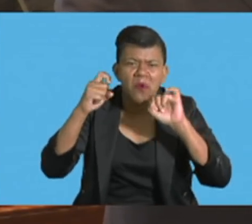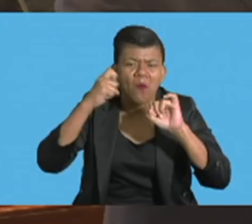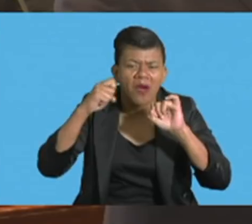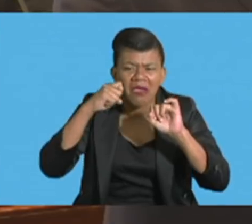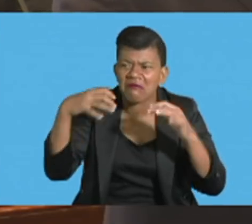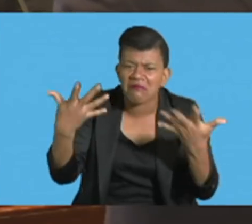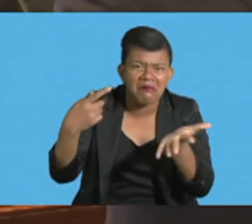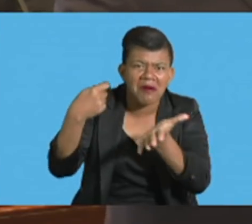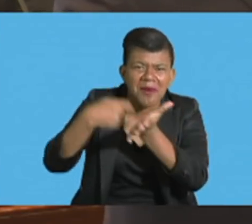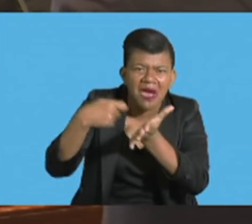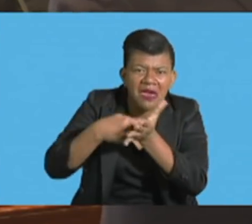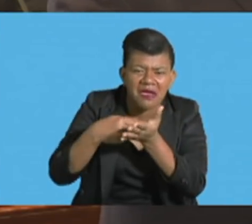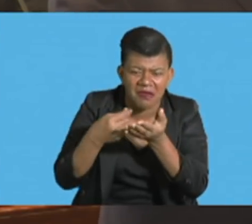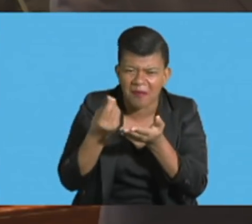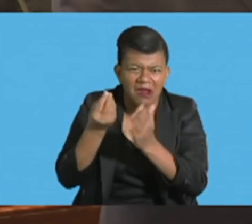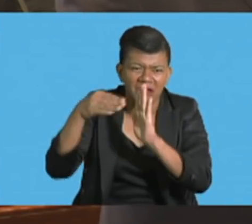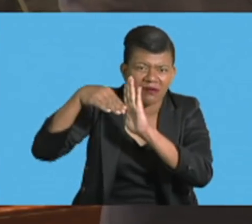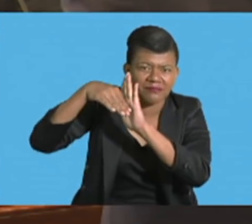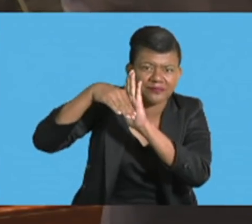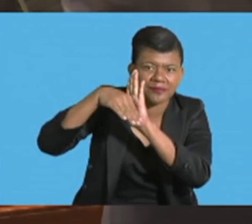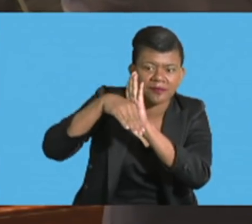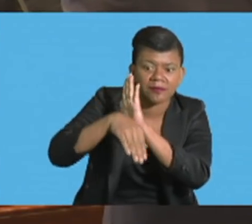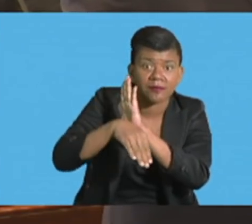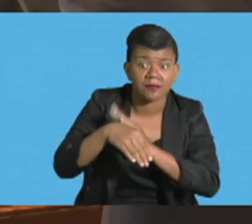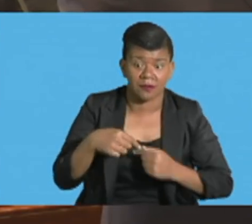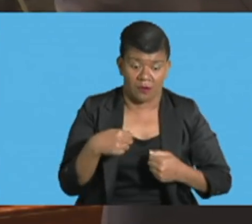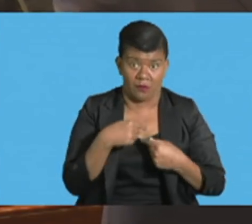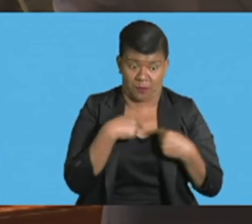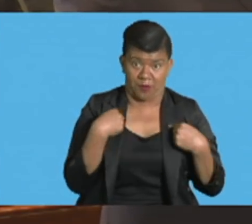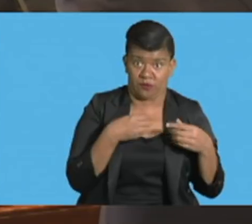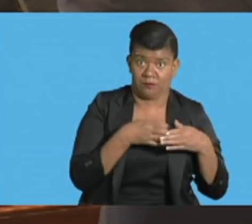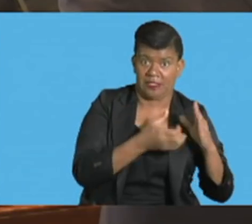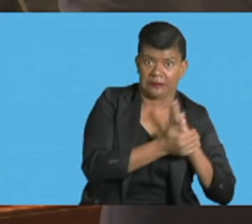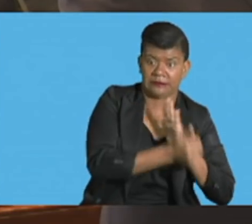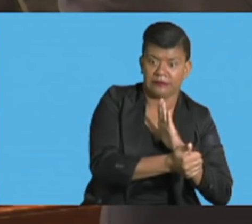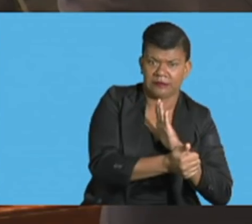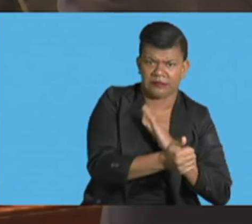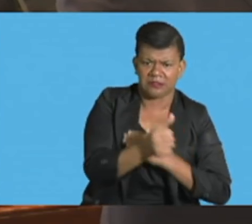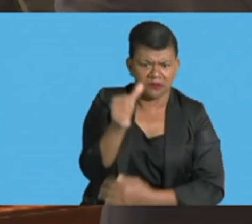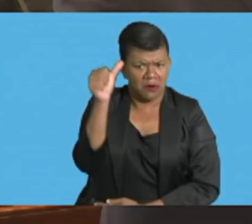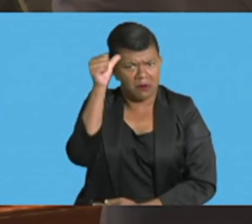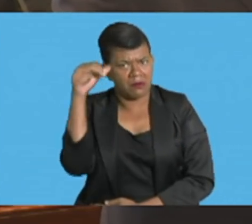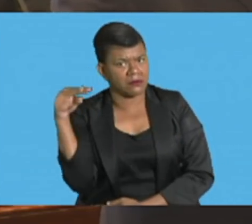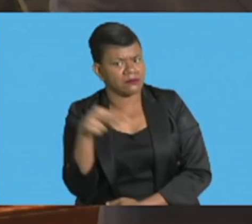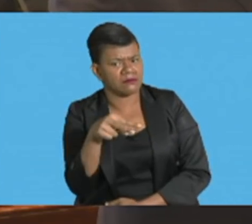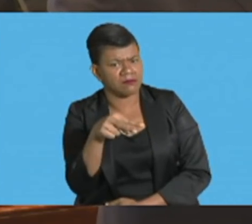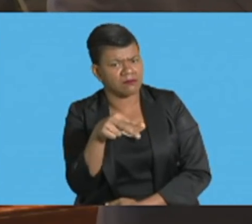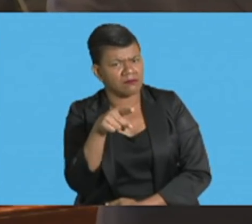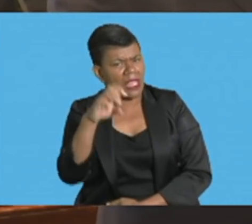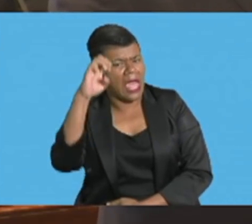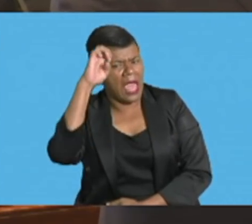these claims have no merit. Honourable Tambuya is not a banker, and is certainly no expert on the